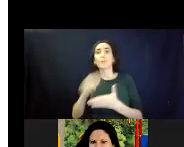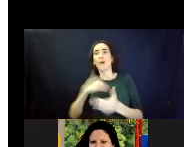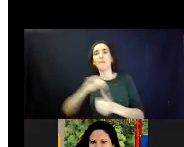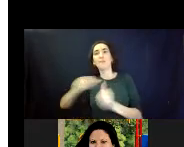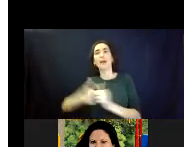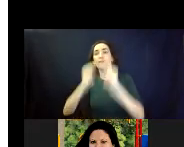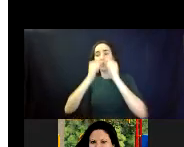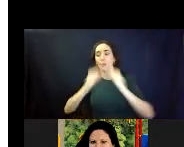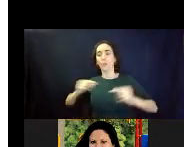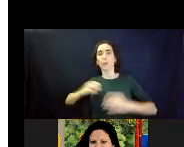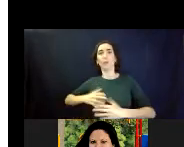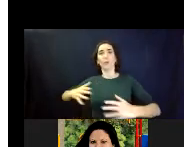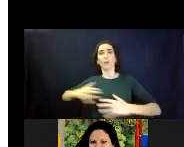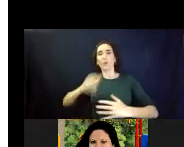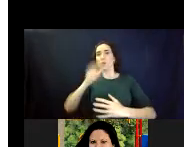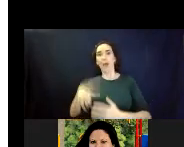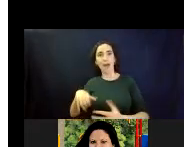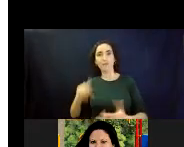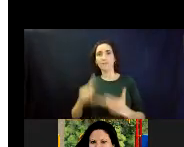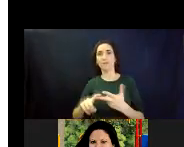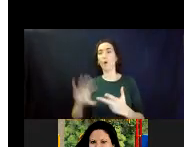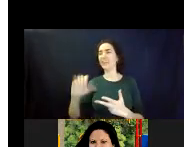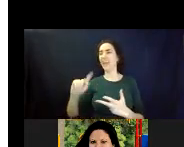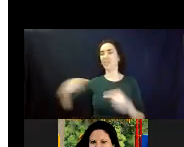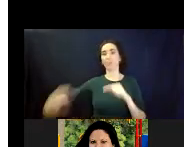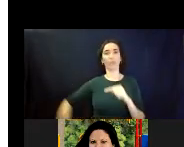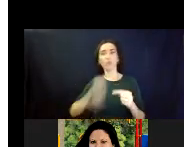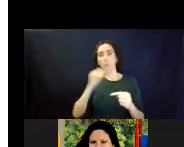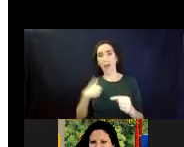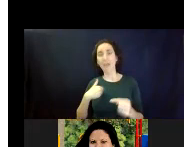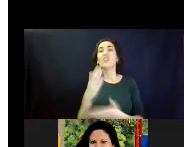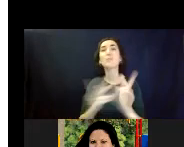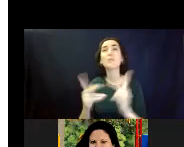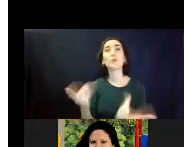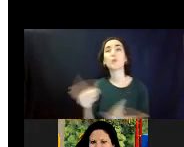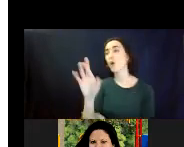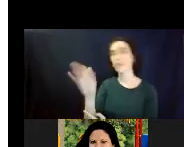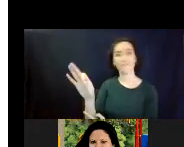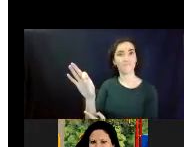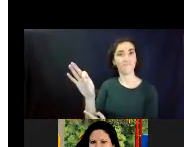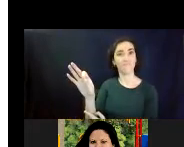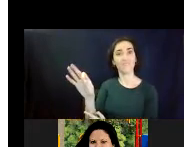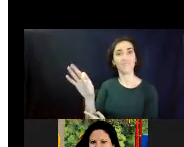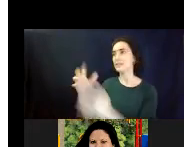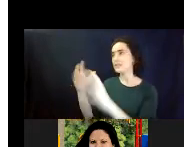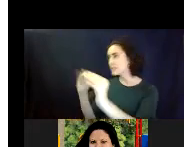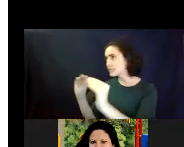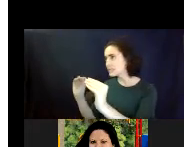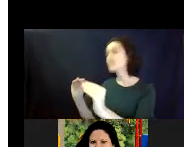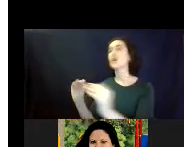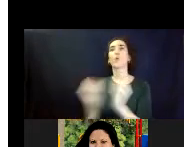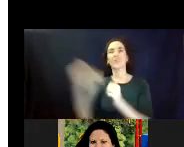had to rig a fridge out of a cardboard box duct taped to an air conditioner to keep